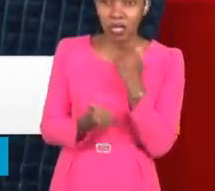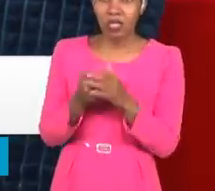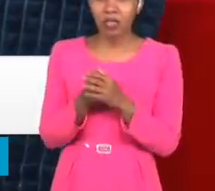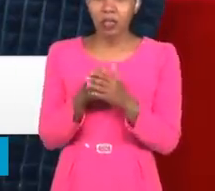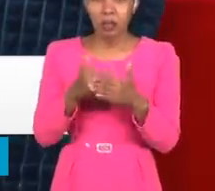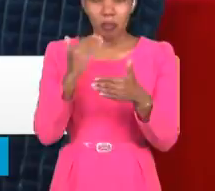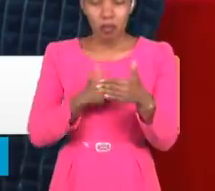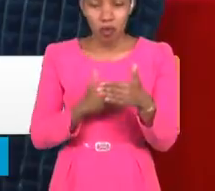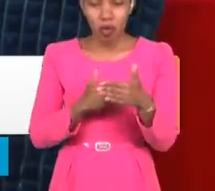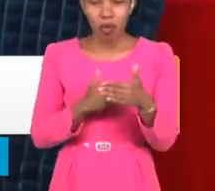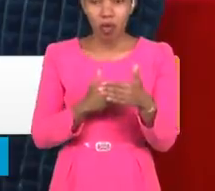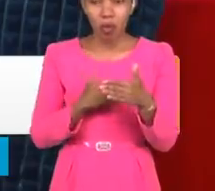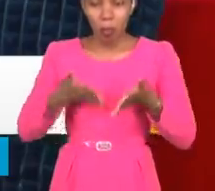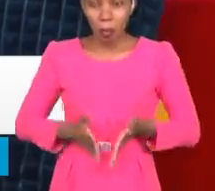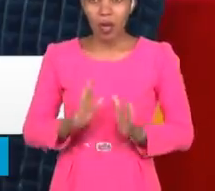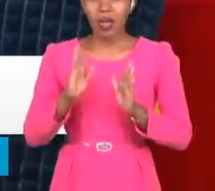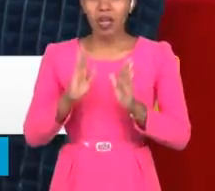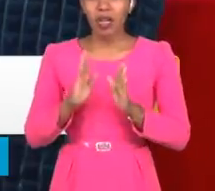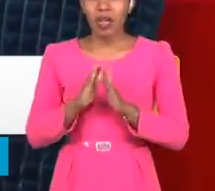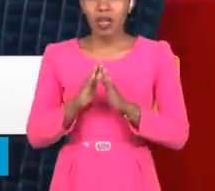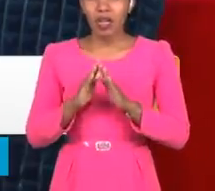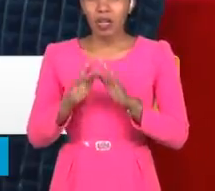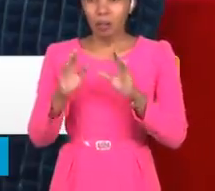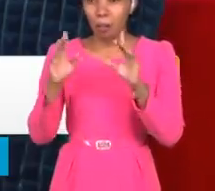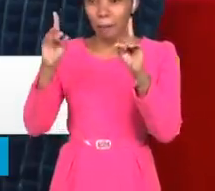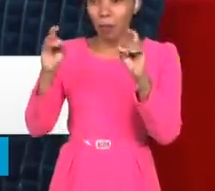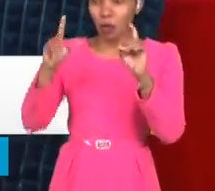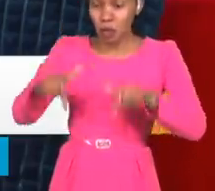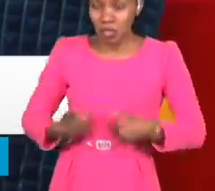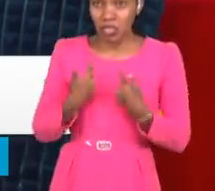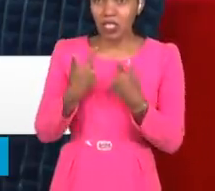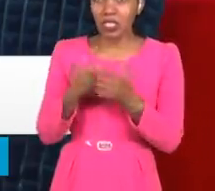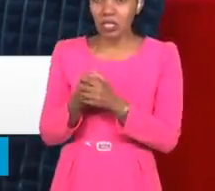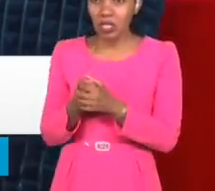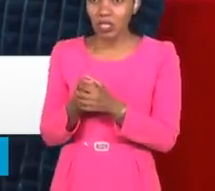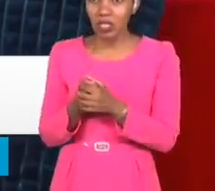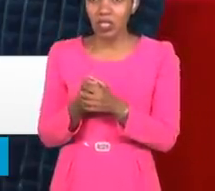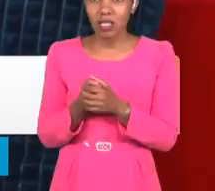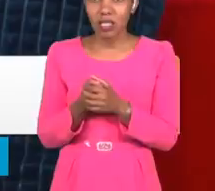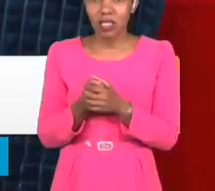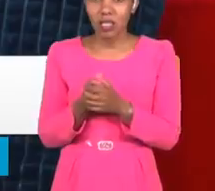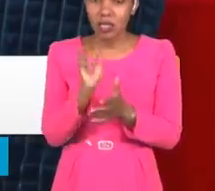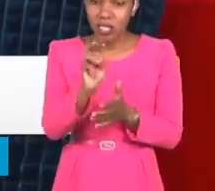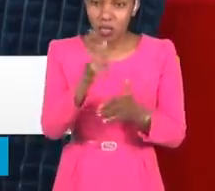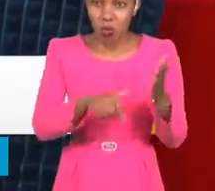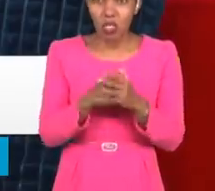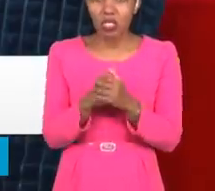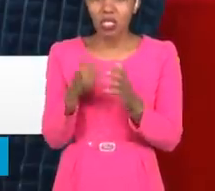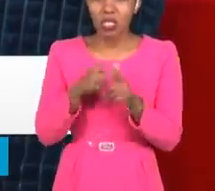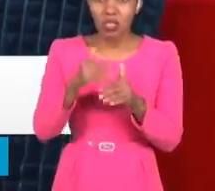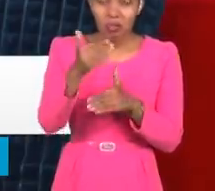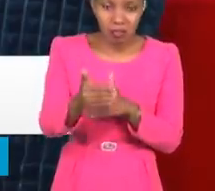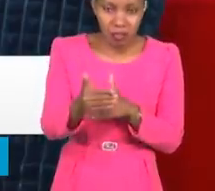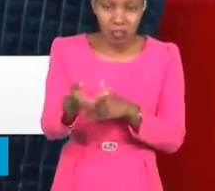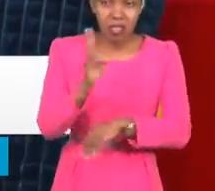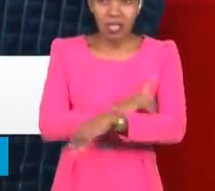just before going for delivery, okay, I took a picture standing sideways. Ah, you know, okay, sideways, they're like, okay, what are we seeing? What are we the seeing? Following yeah. day, I had my